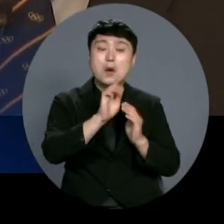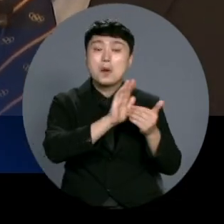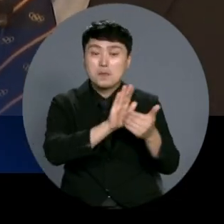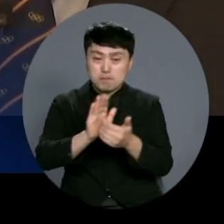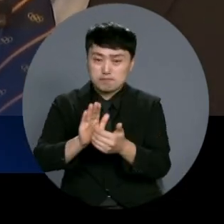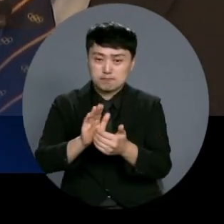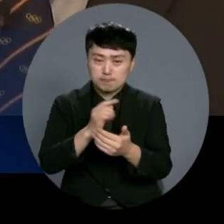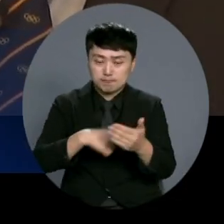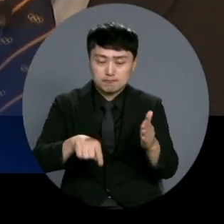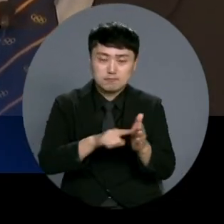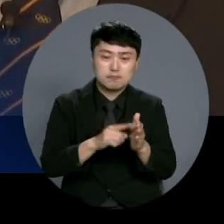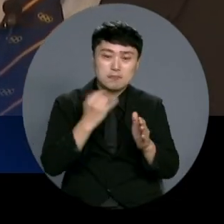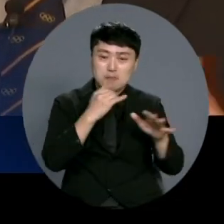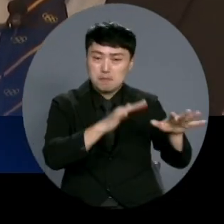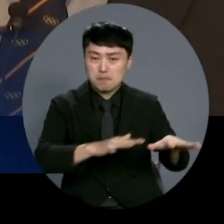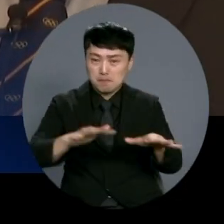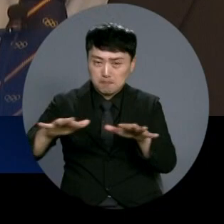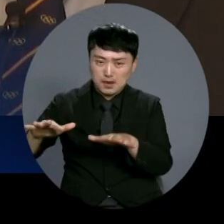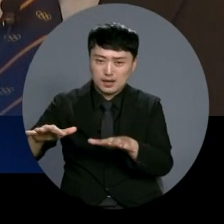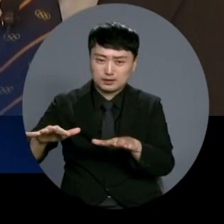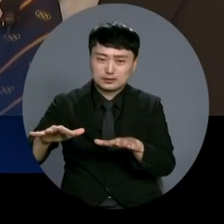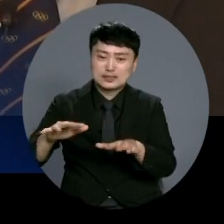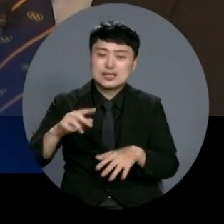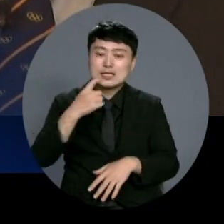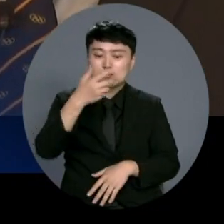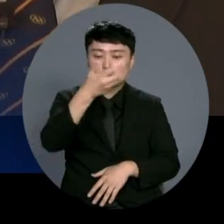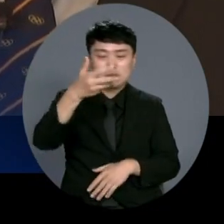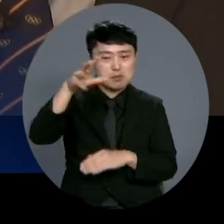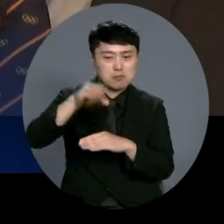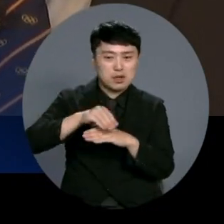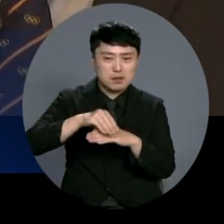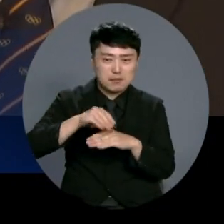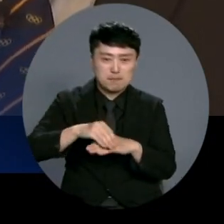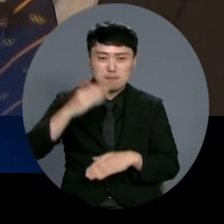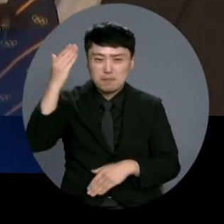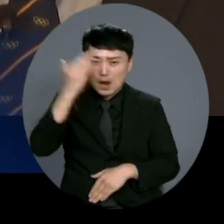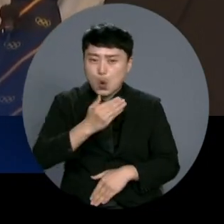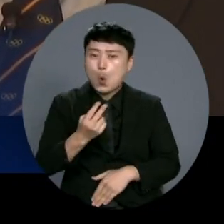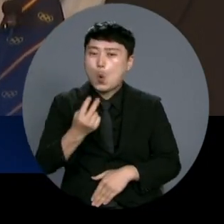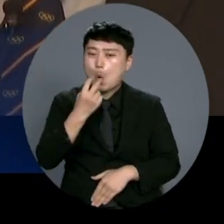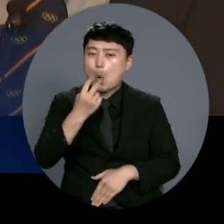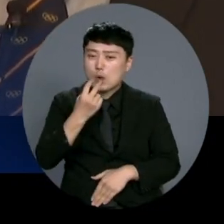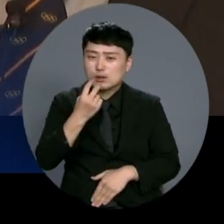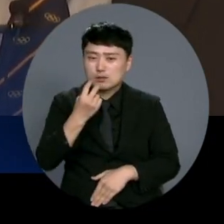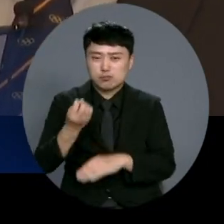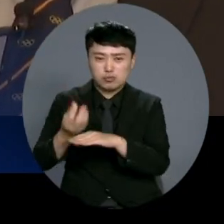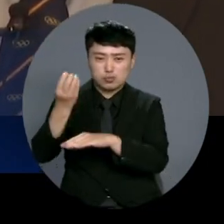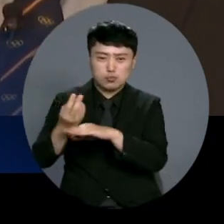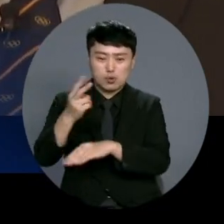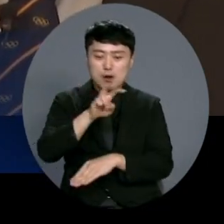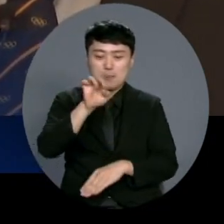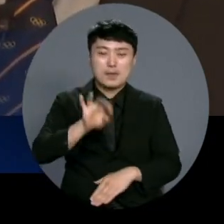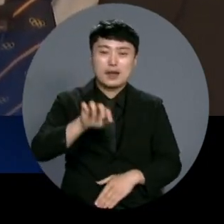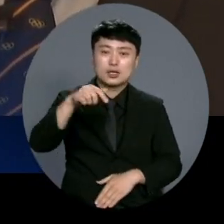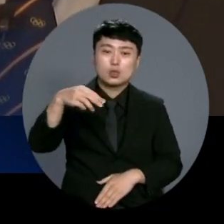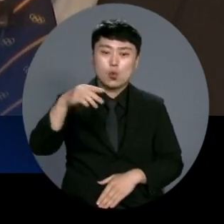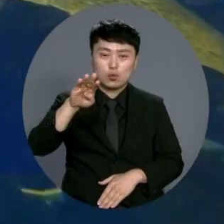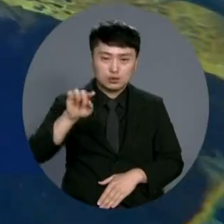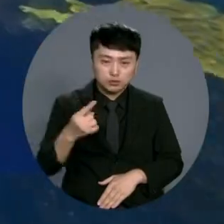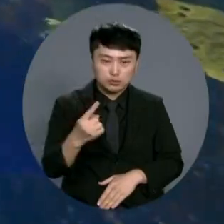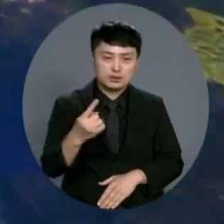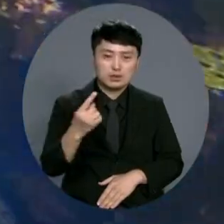the focus has been on mangrove and seagrass, but now seaweed are increasingly recognized as very important in our fight to climate